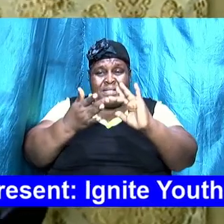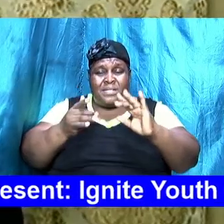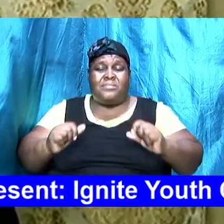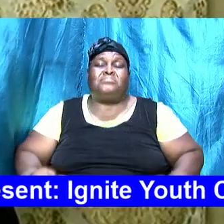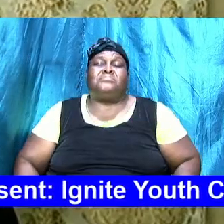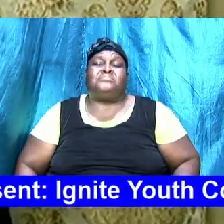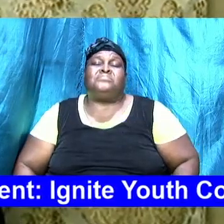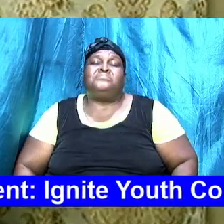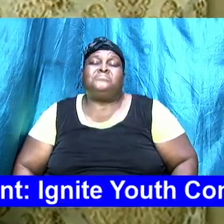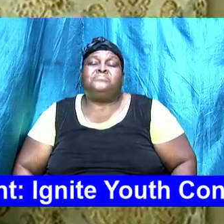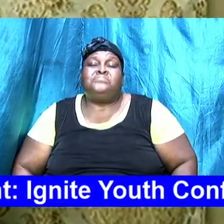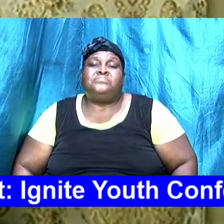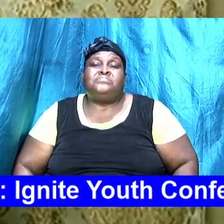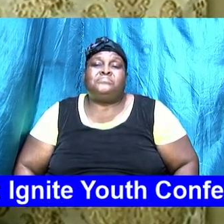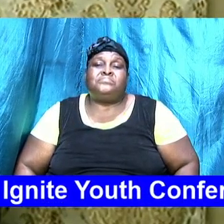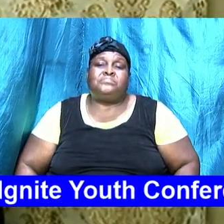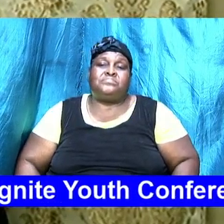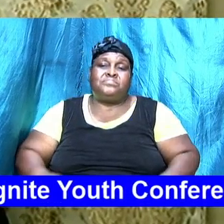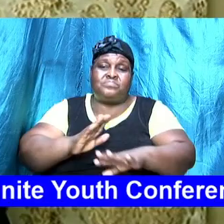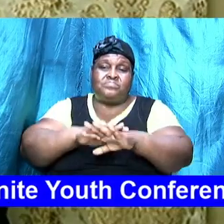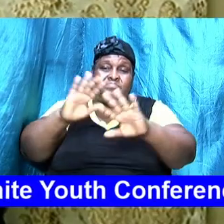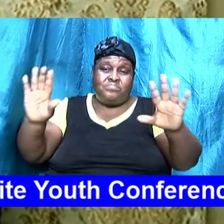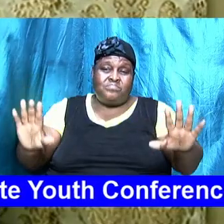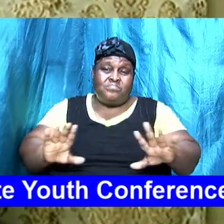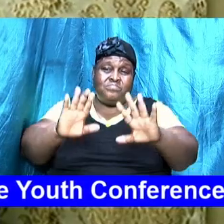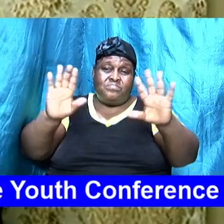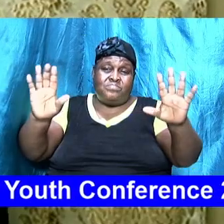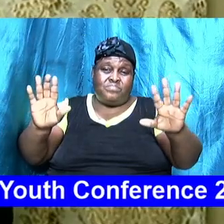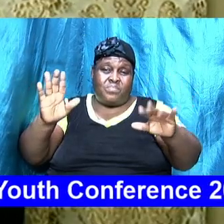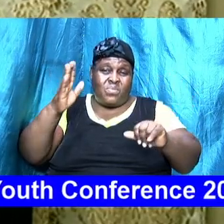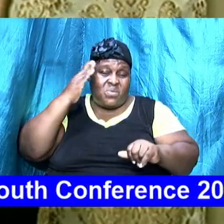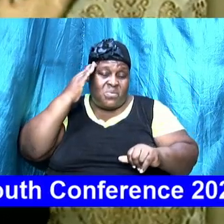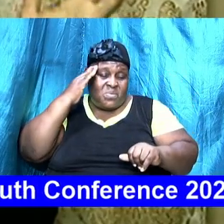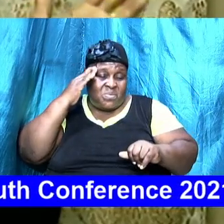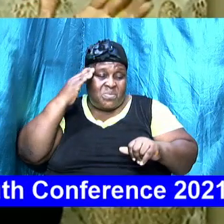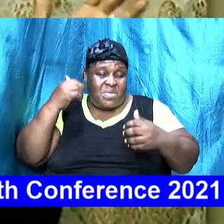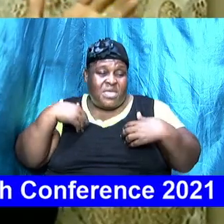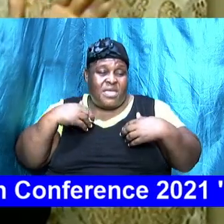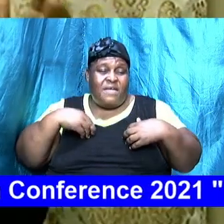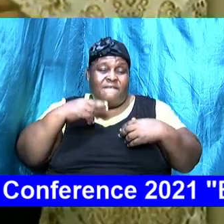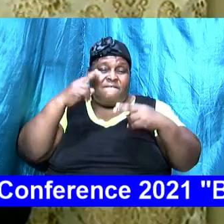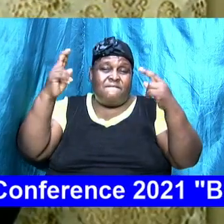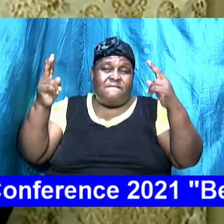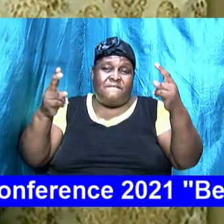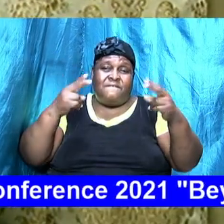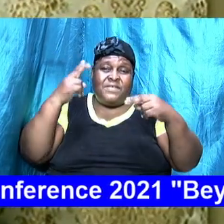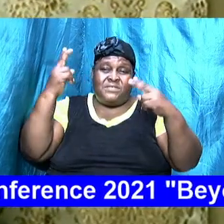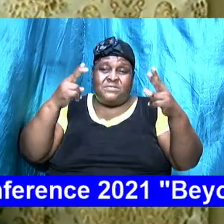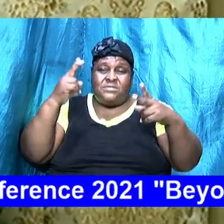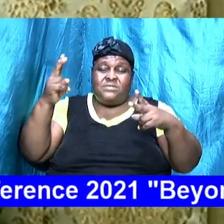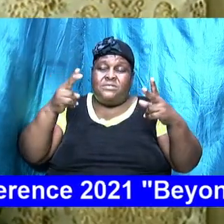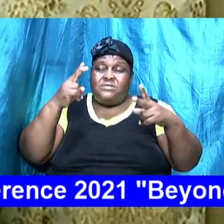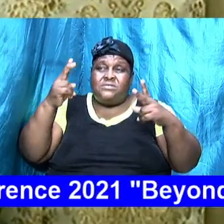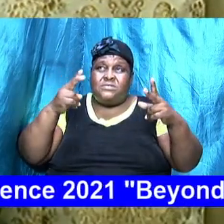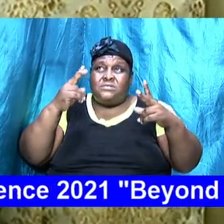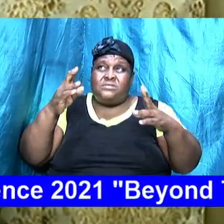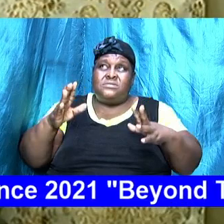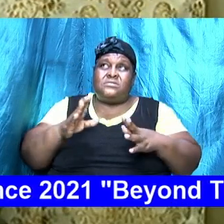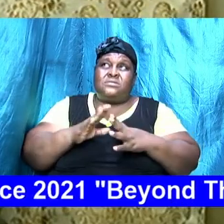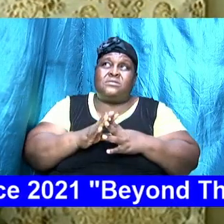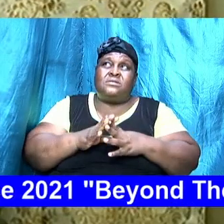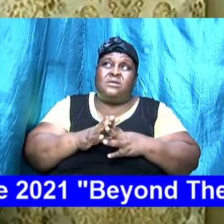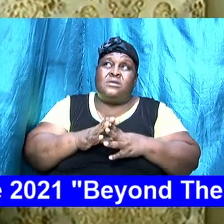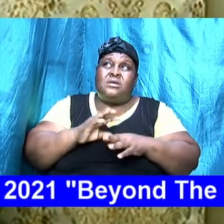virtual platform. So on Sunday, I know we will be having visiting ministers locally, I